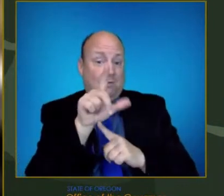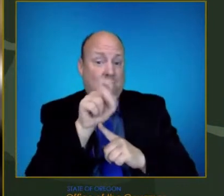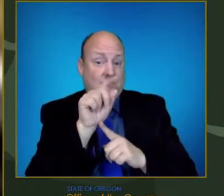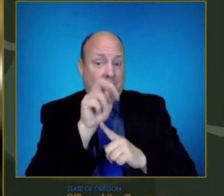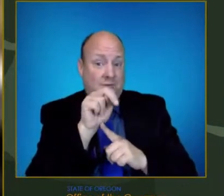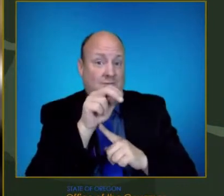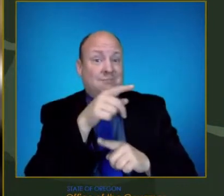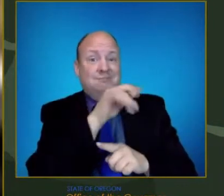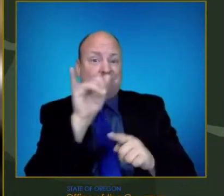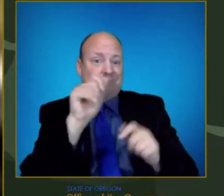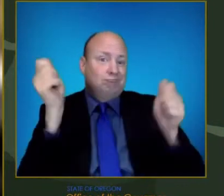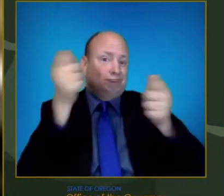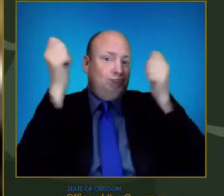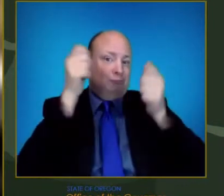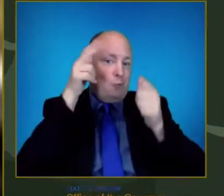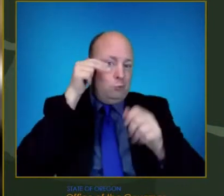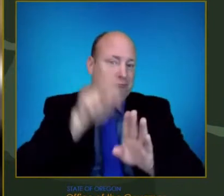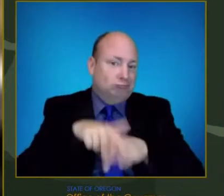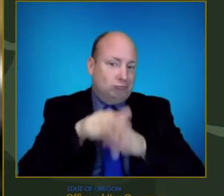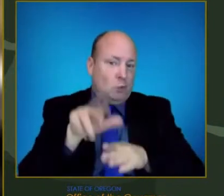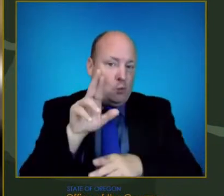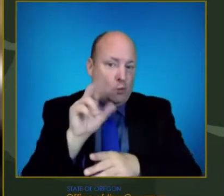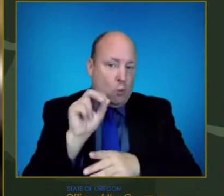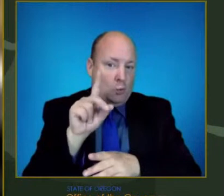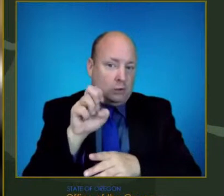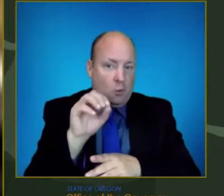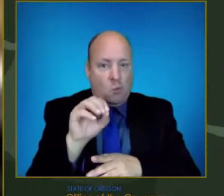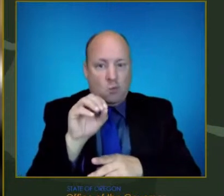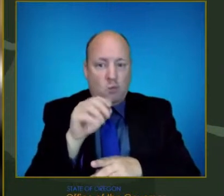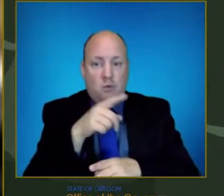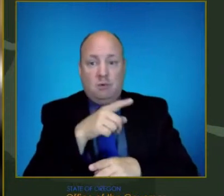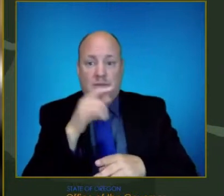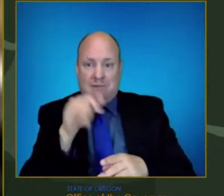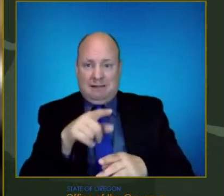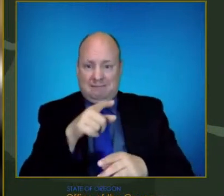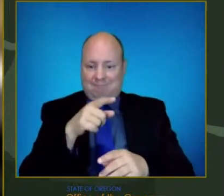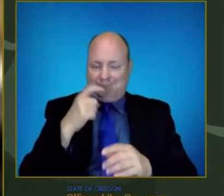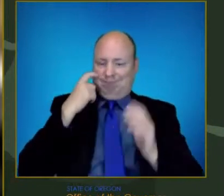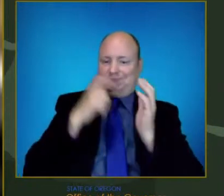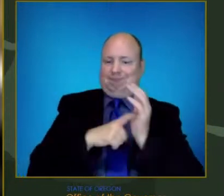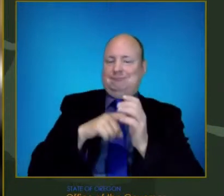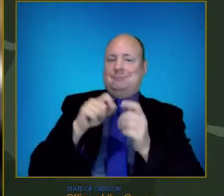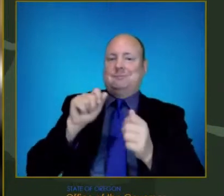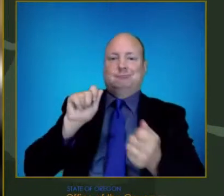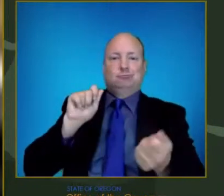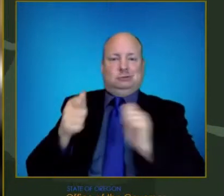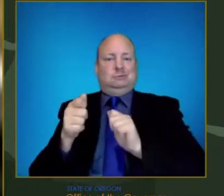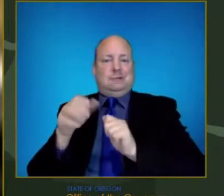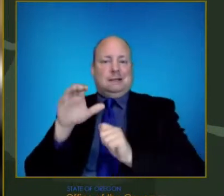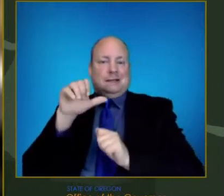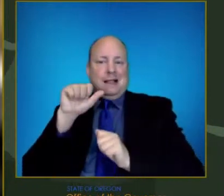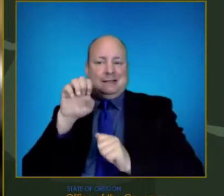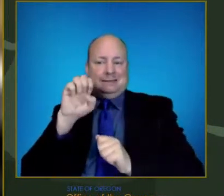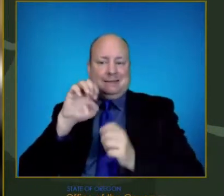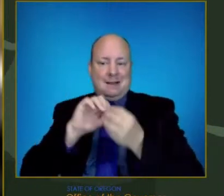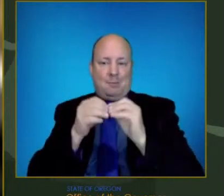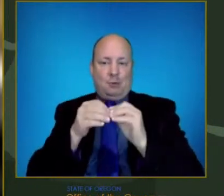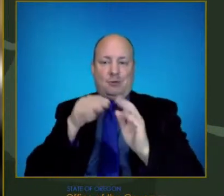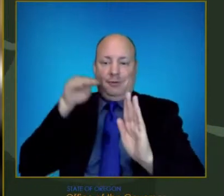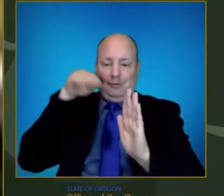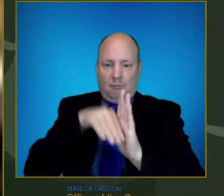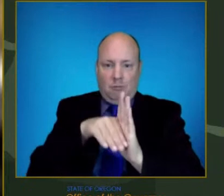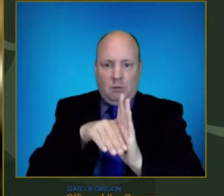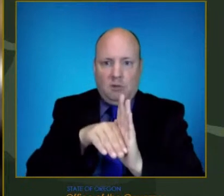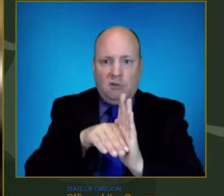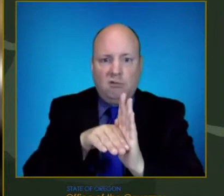Could all those things be having some effect on our cases and potentially slowing the decline we're seeing? Absolutely. We